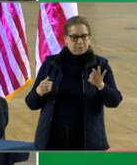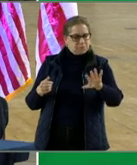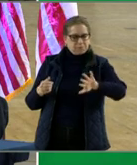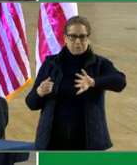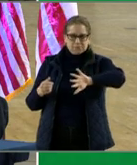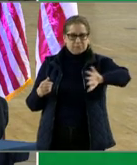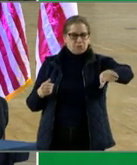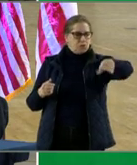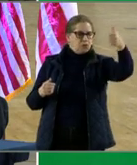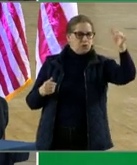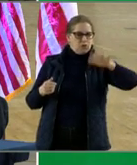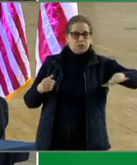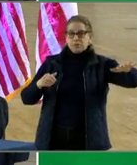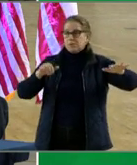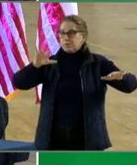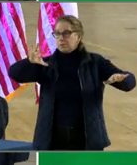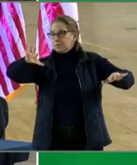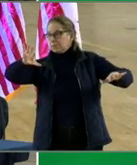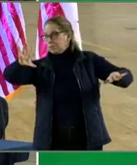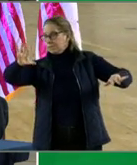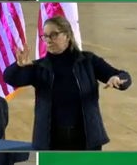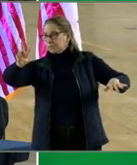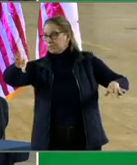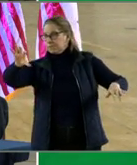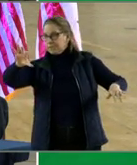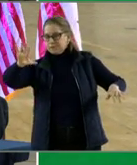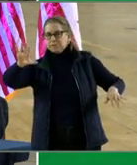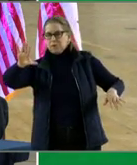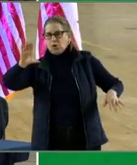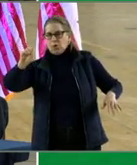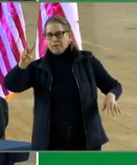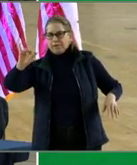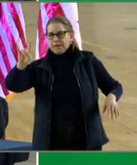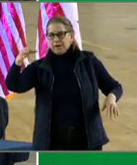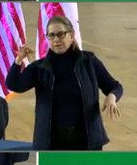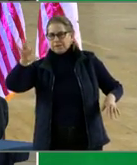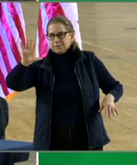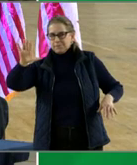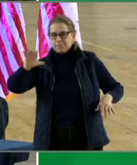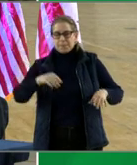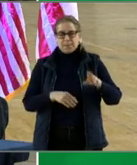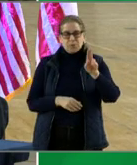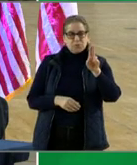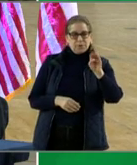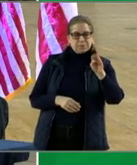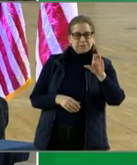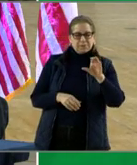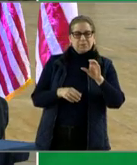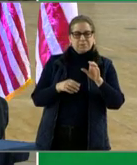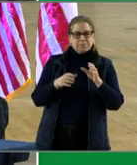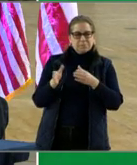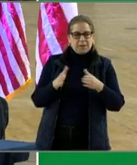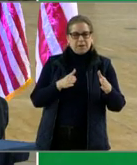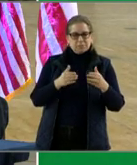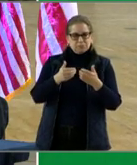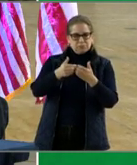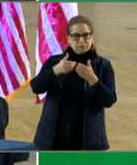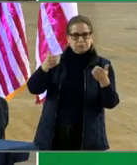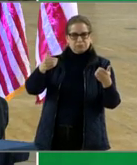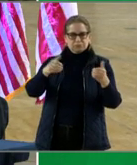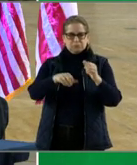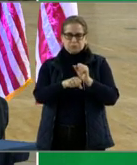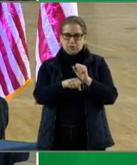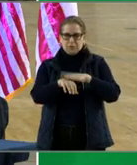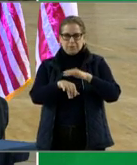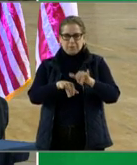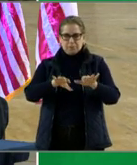And that's across the entire system. So UMC's planning is based on that overall assumption as well. They may get to a point